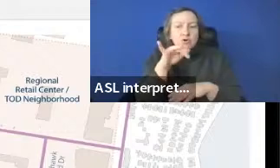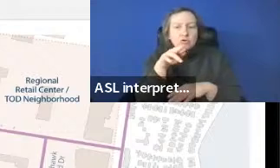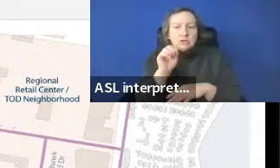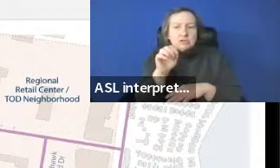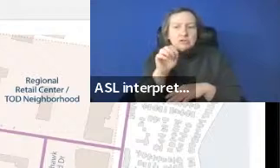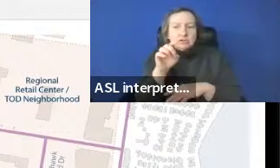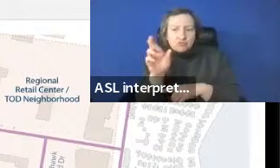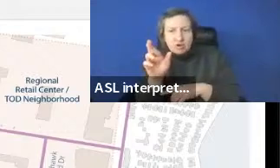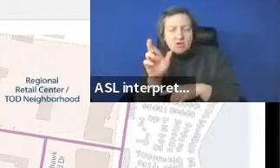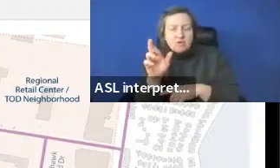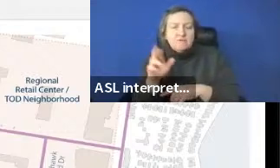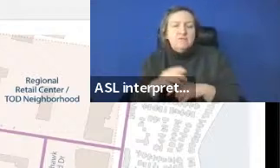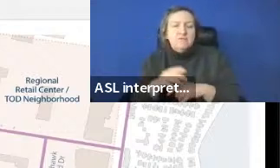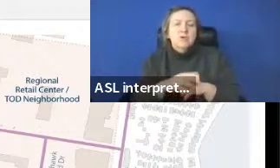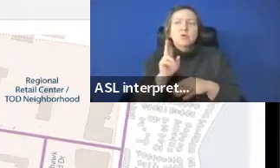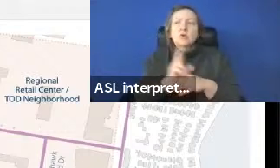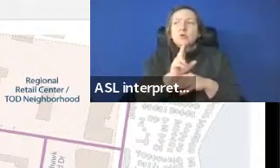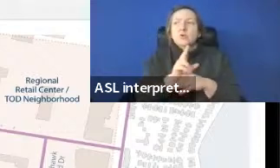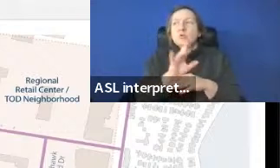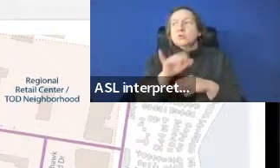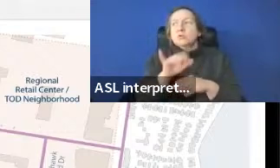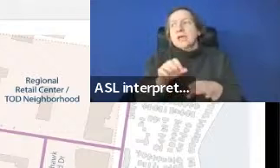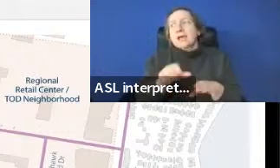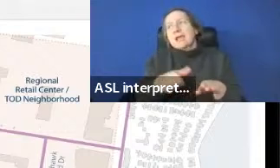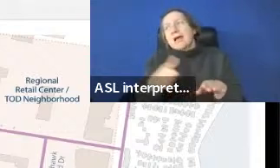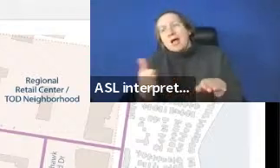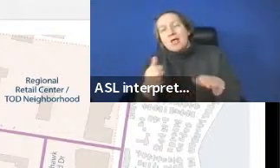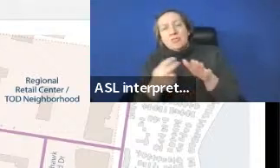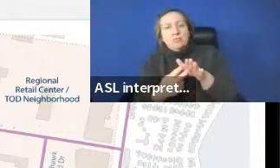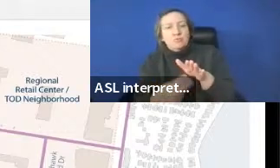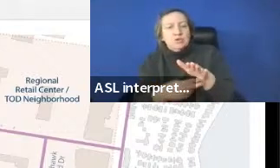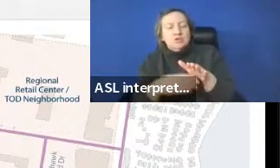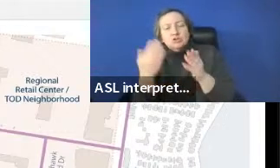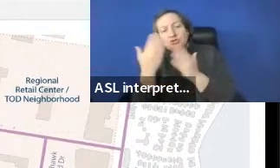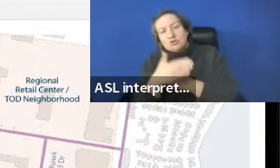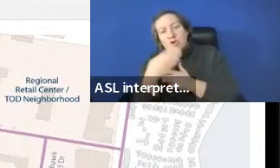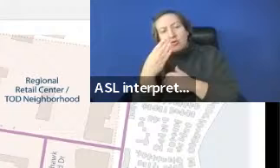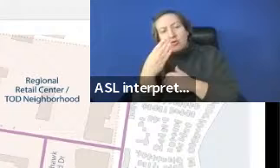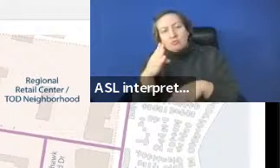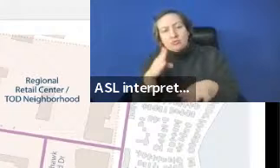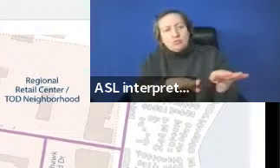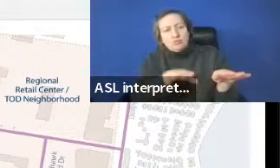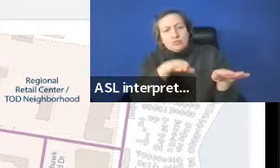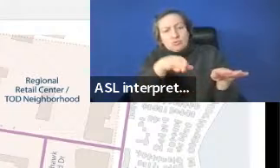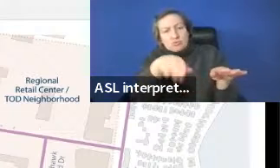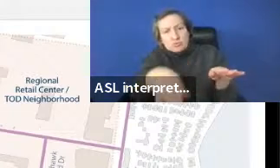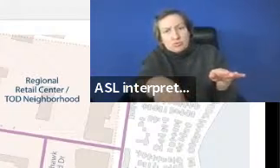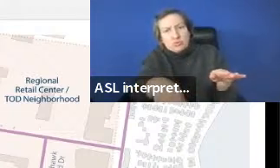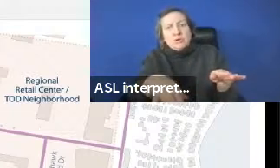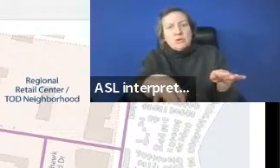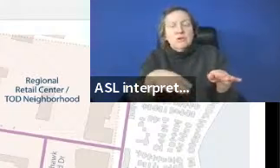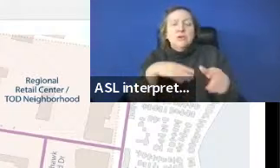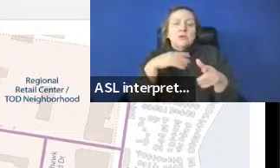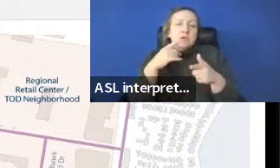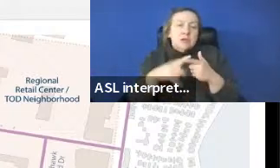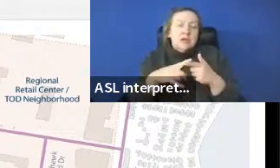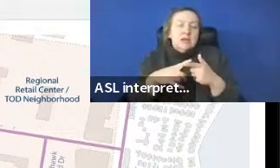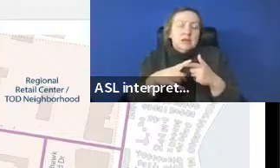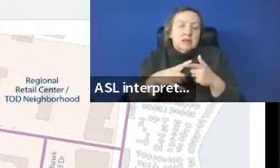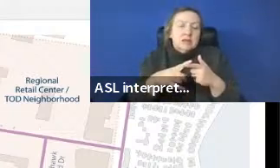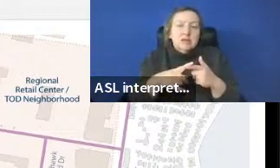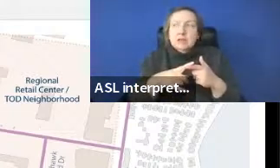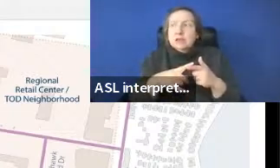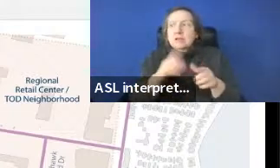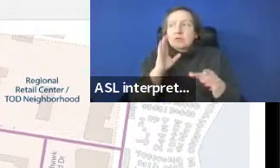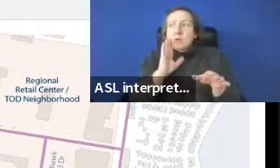use the arterial bridge, which is the dark blue line that goes over the North Portland Harbor, and then it comes